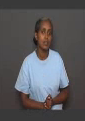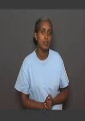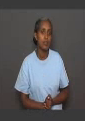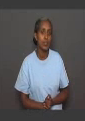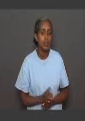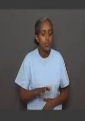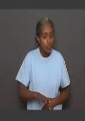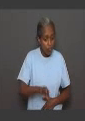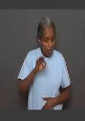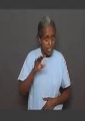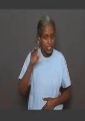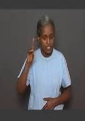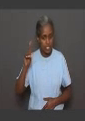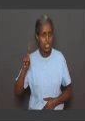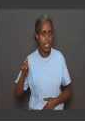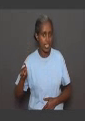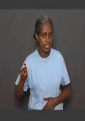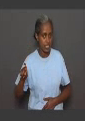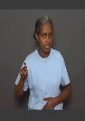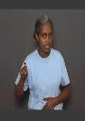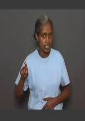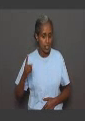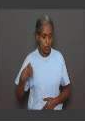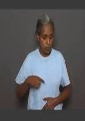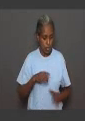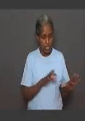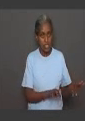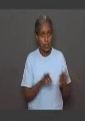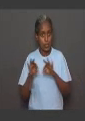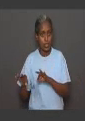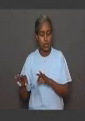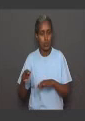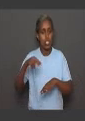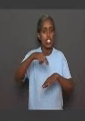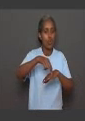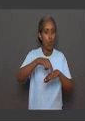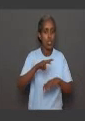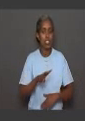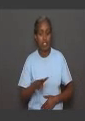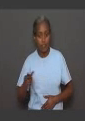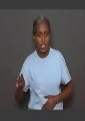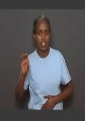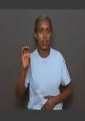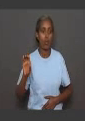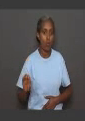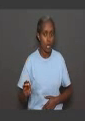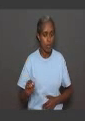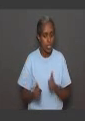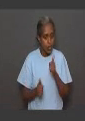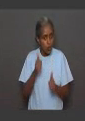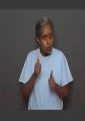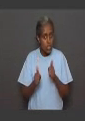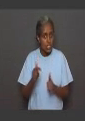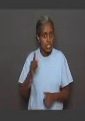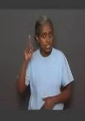To find dx, we substitute the constant vector column, which in